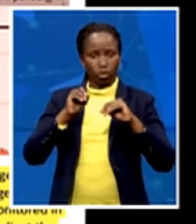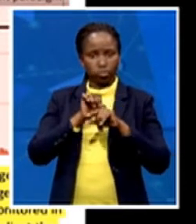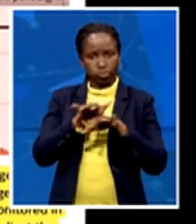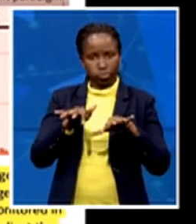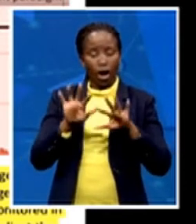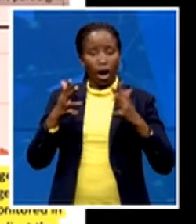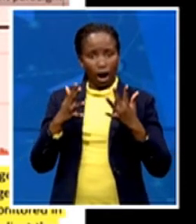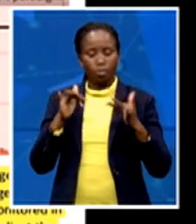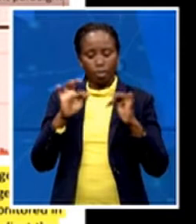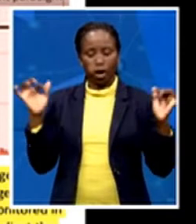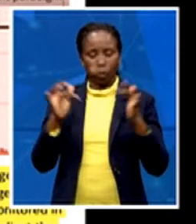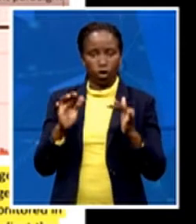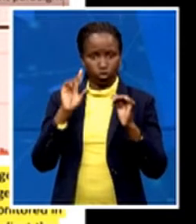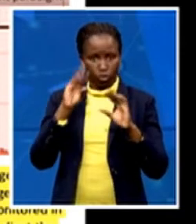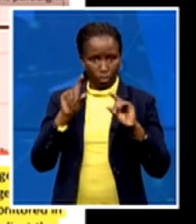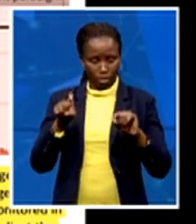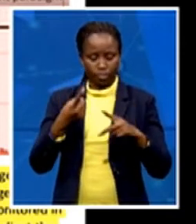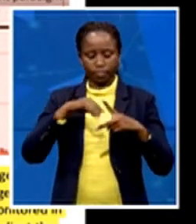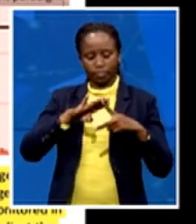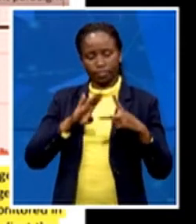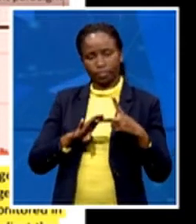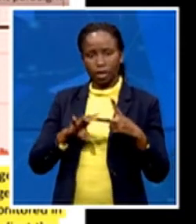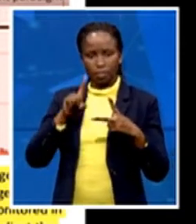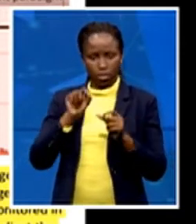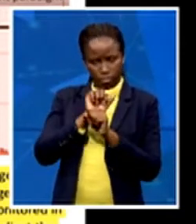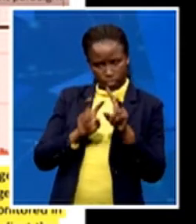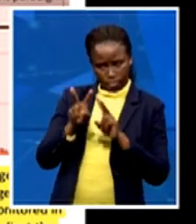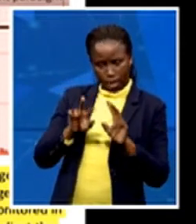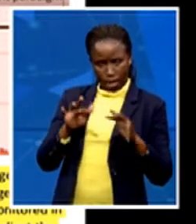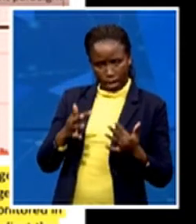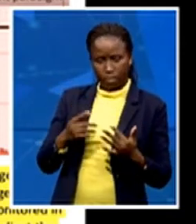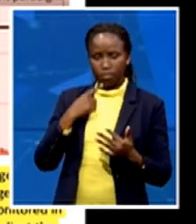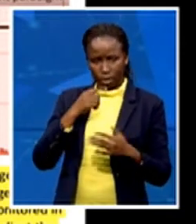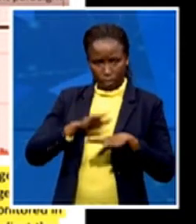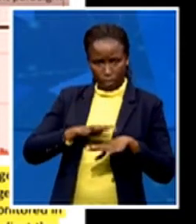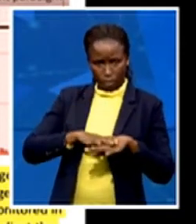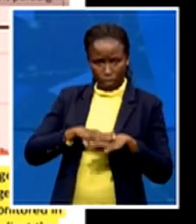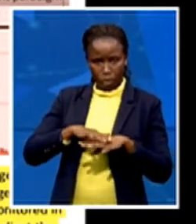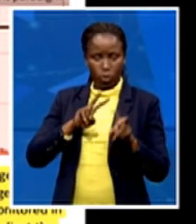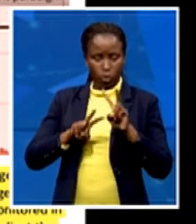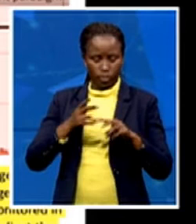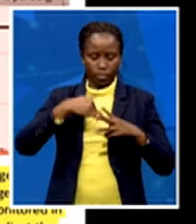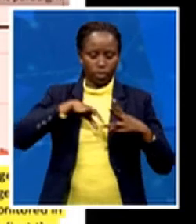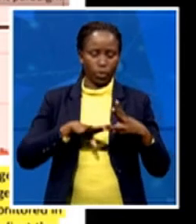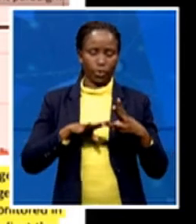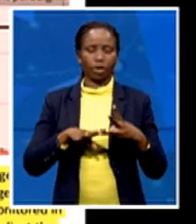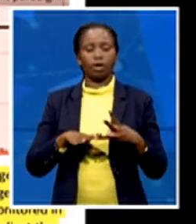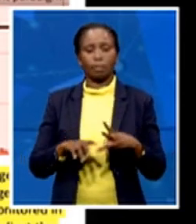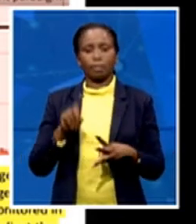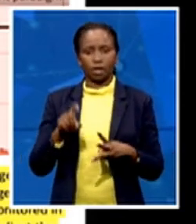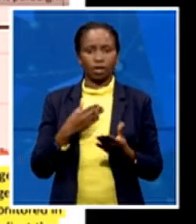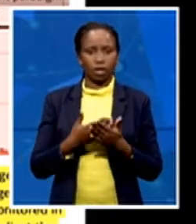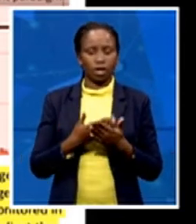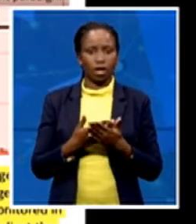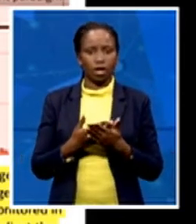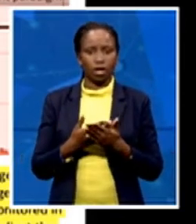keep an eye on this. It's now becoming more and more. The third one is we can still keep the COVID capacity in hospitals down as we do other health